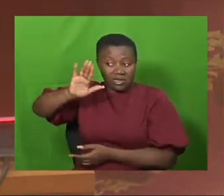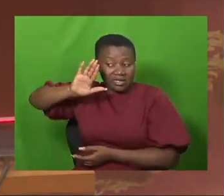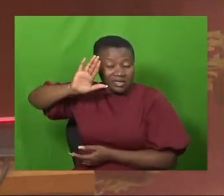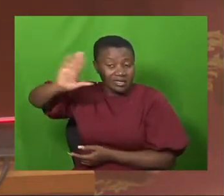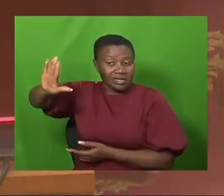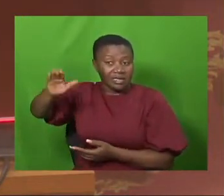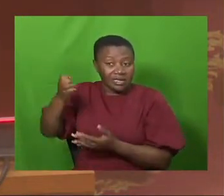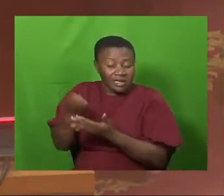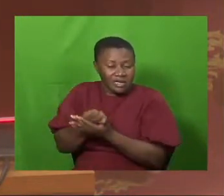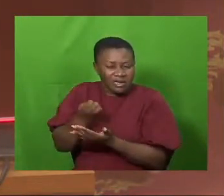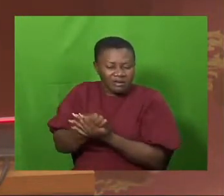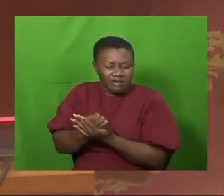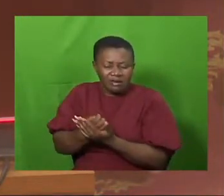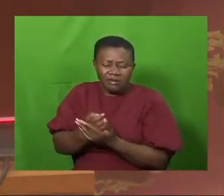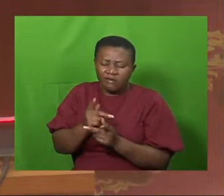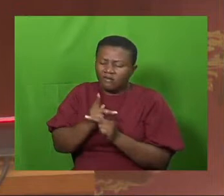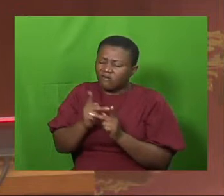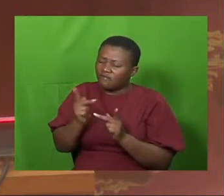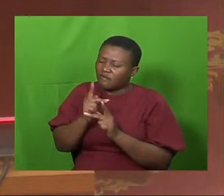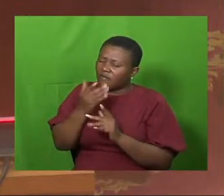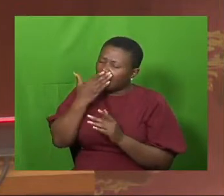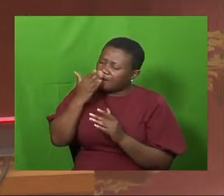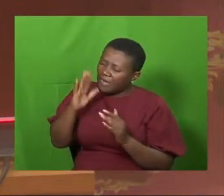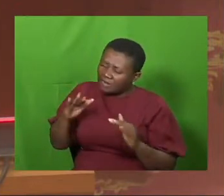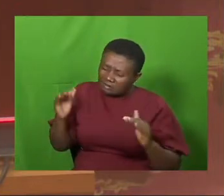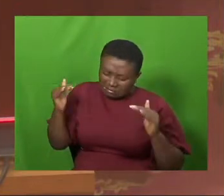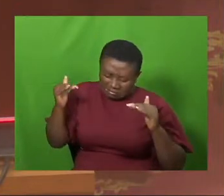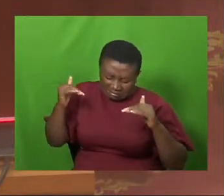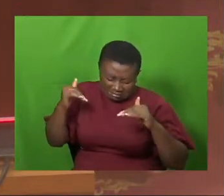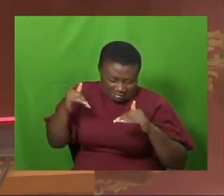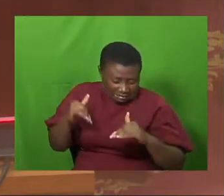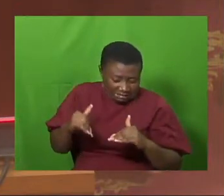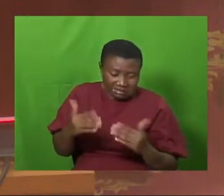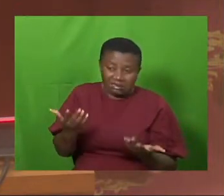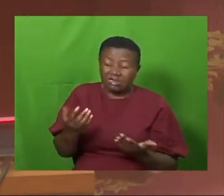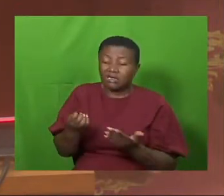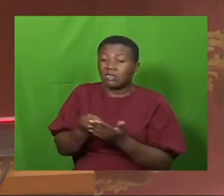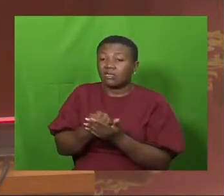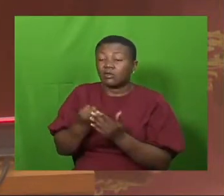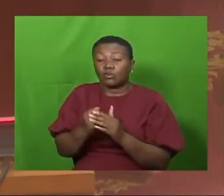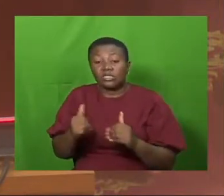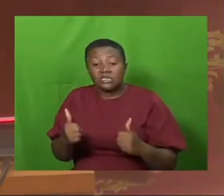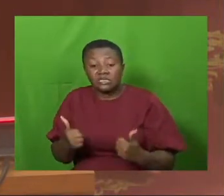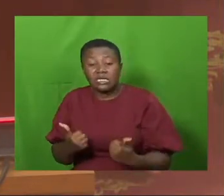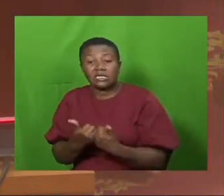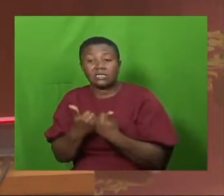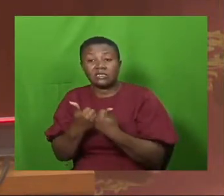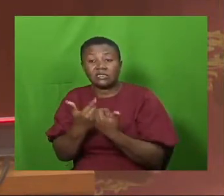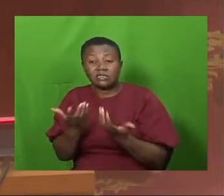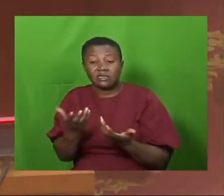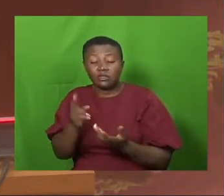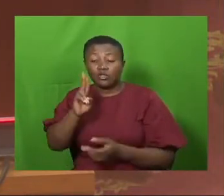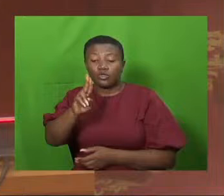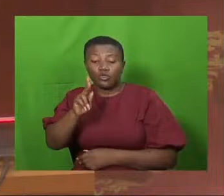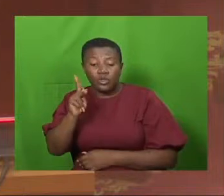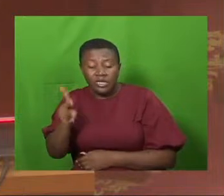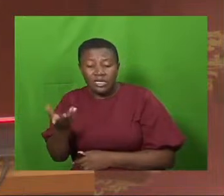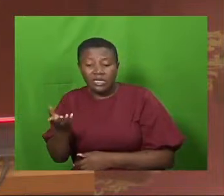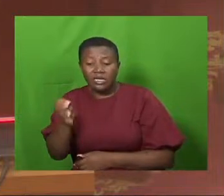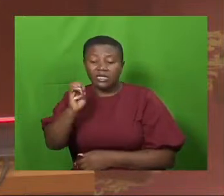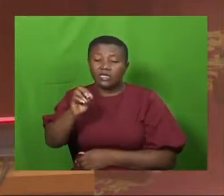is in a very bad state. He knows the economic challenges that EU is facing. The mighty United States of